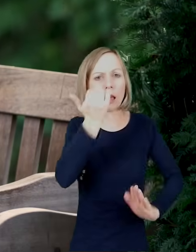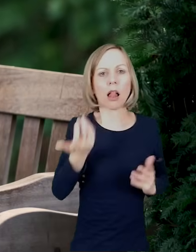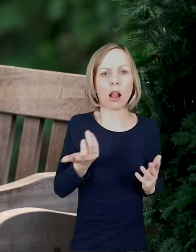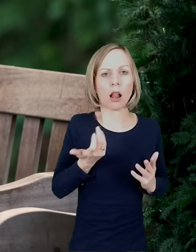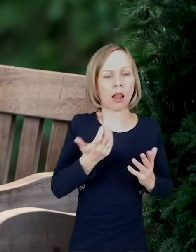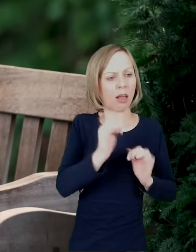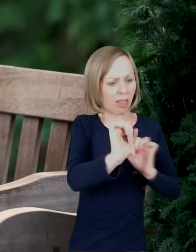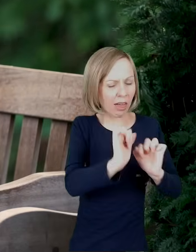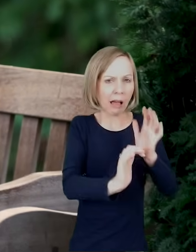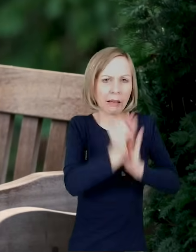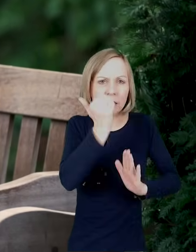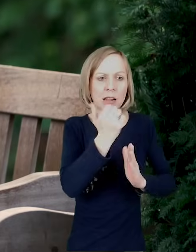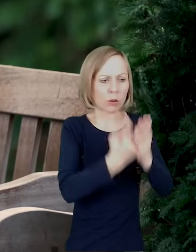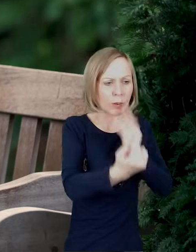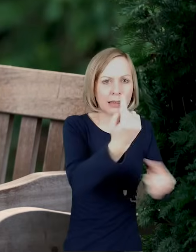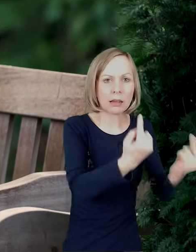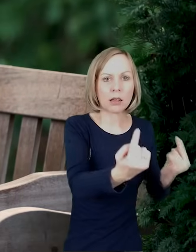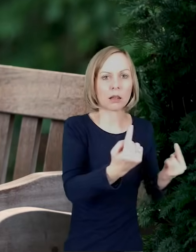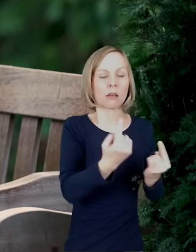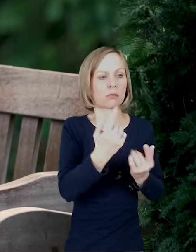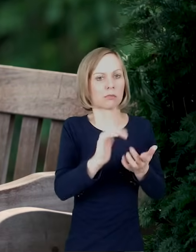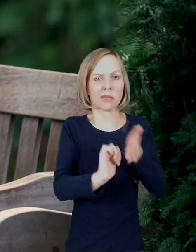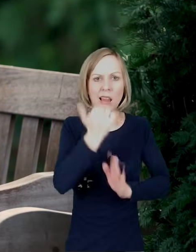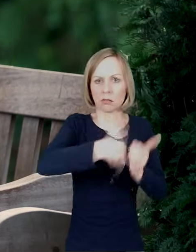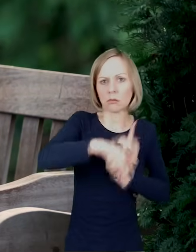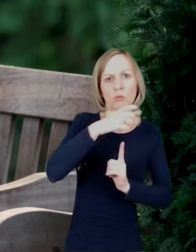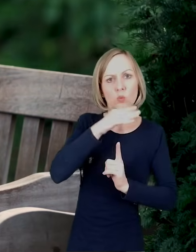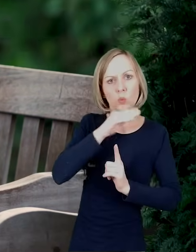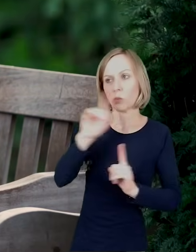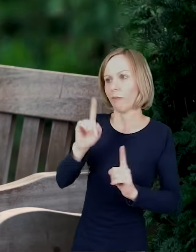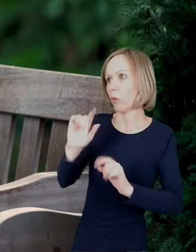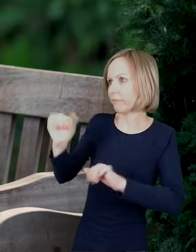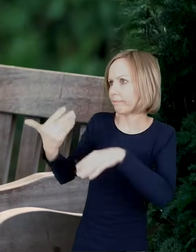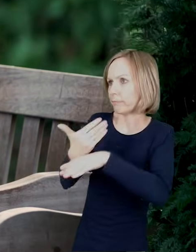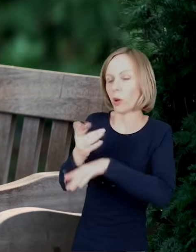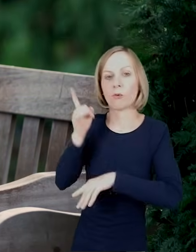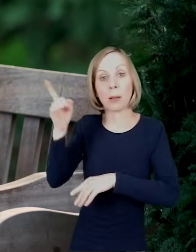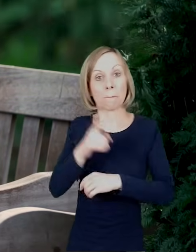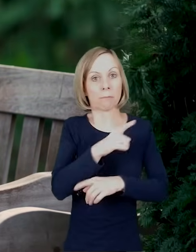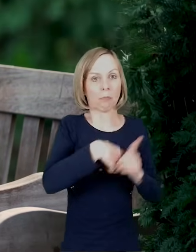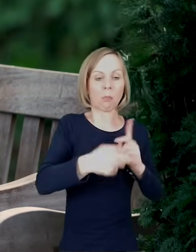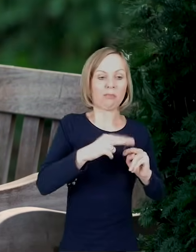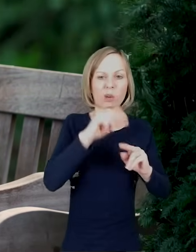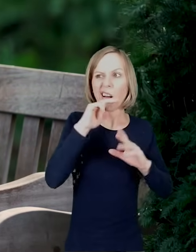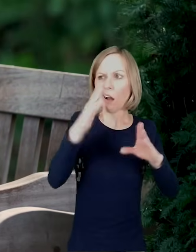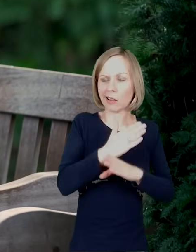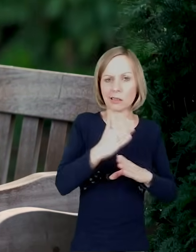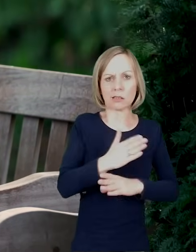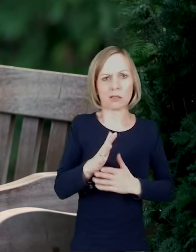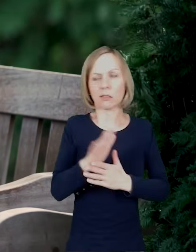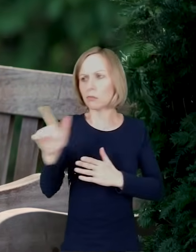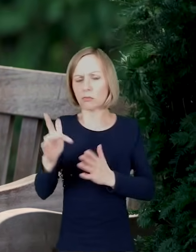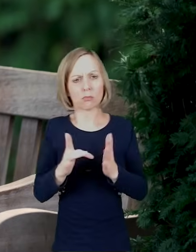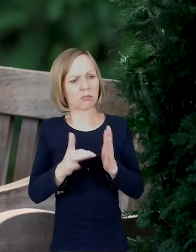that each has received. Unique skills and abilities. Talents we're called to use in the service of God.